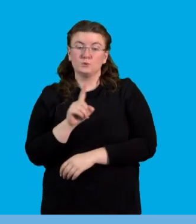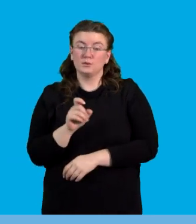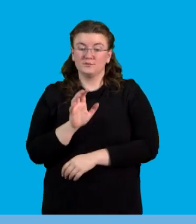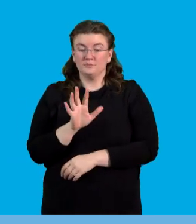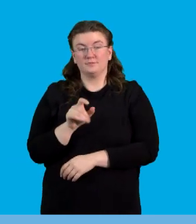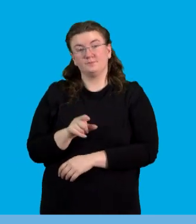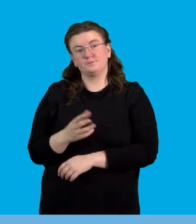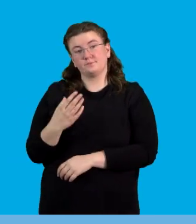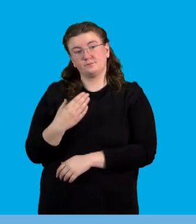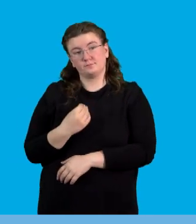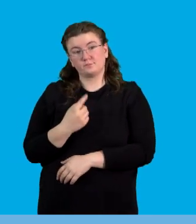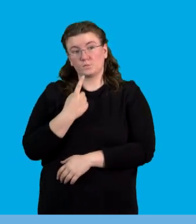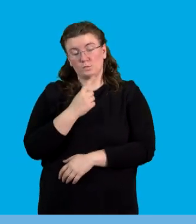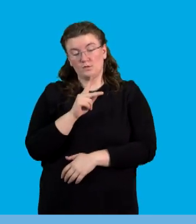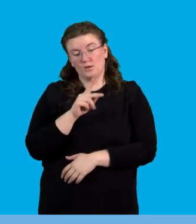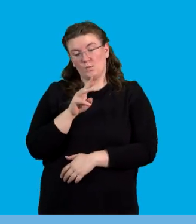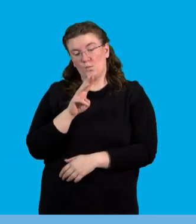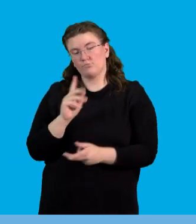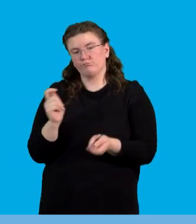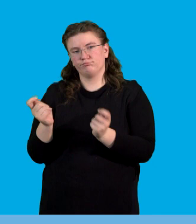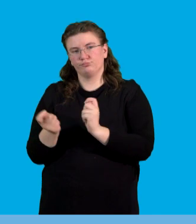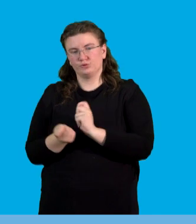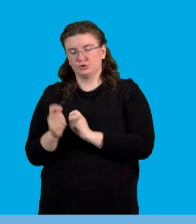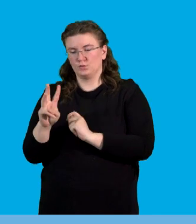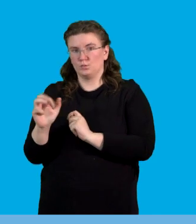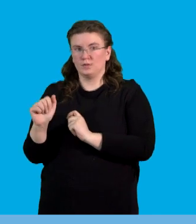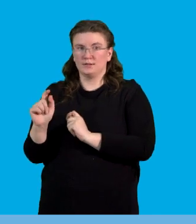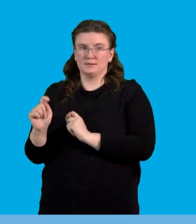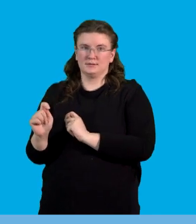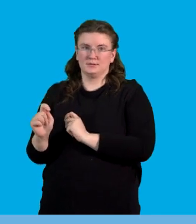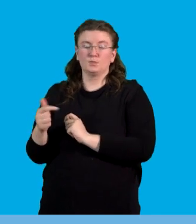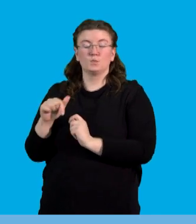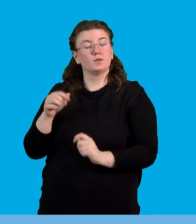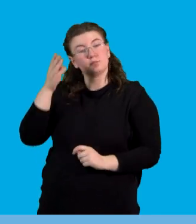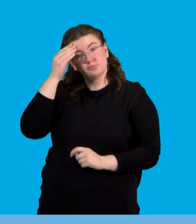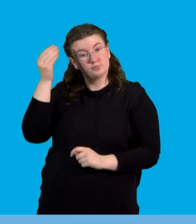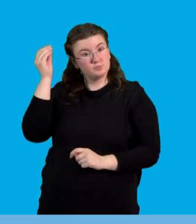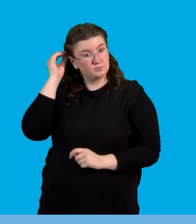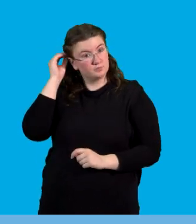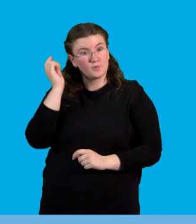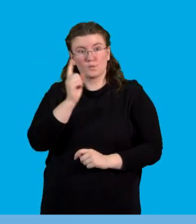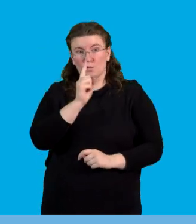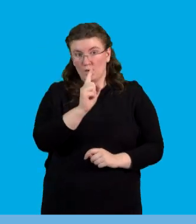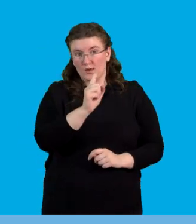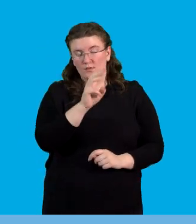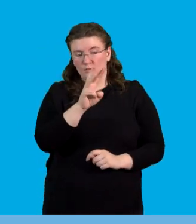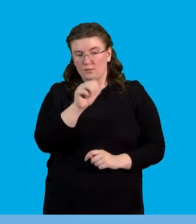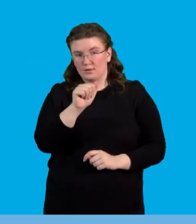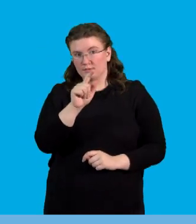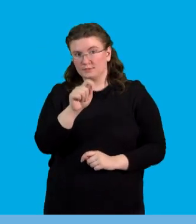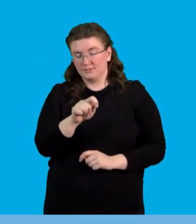is asking us to convert kilowatt into watt. So what we need to now remember about this is 1